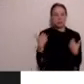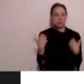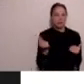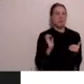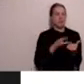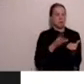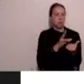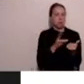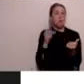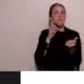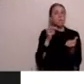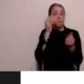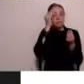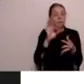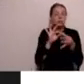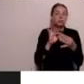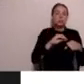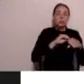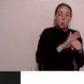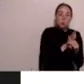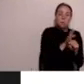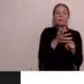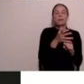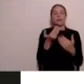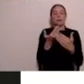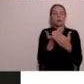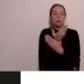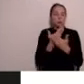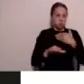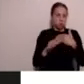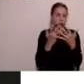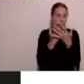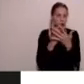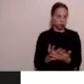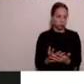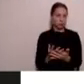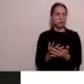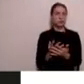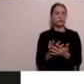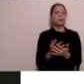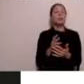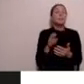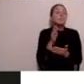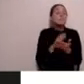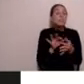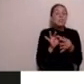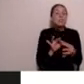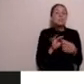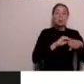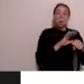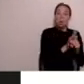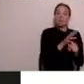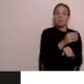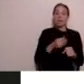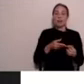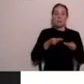particularly new and expecting parents. We have some articles on newborn screening and or COVID-19 and breastfeeding as well. You can also, and as I